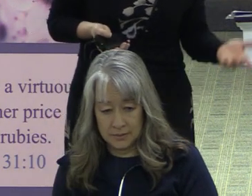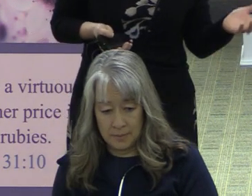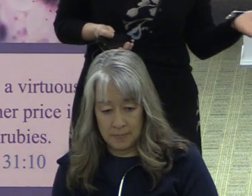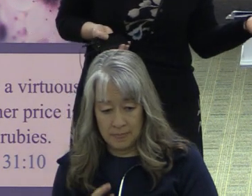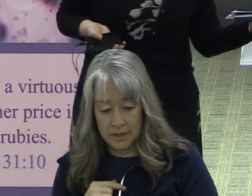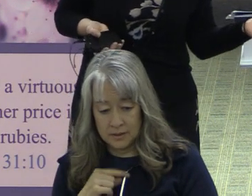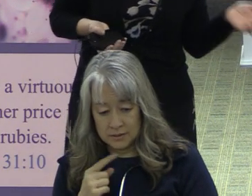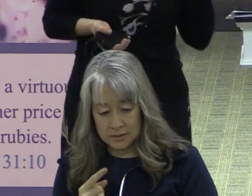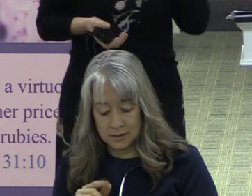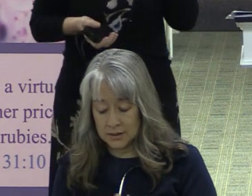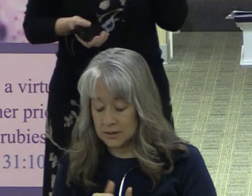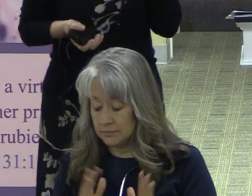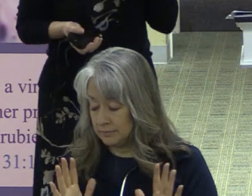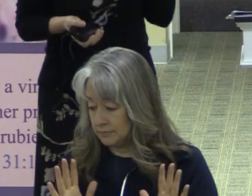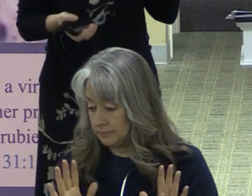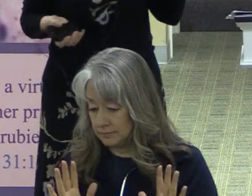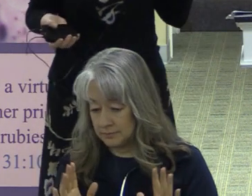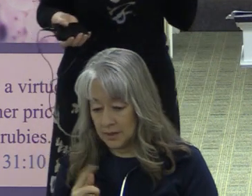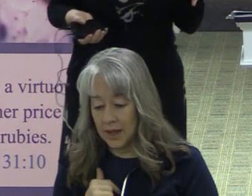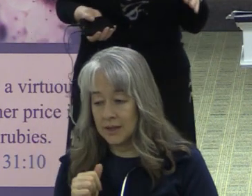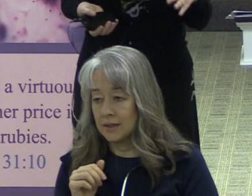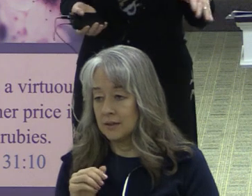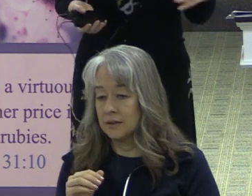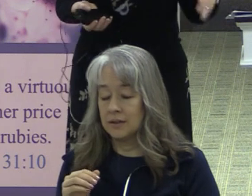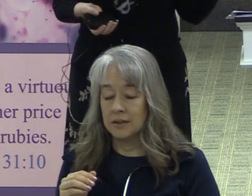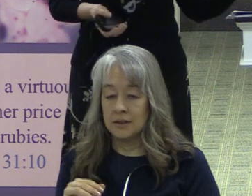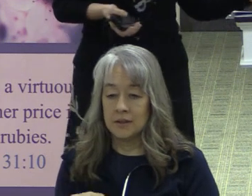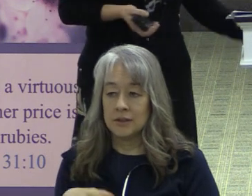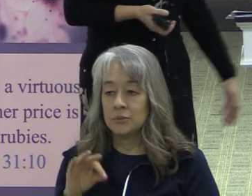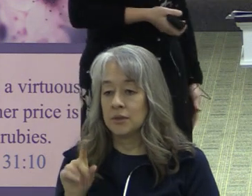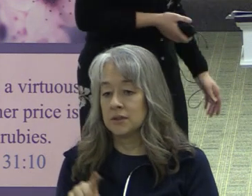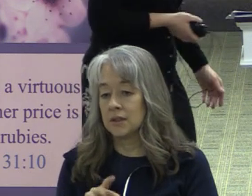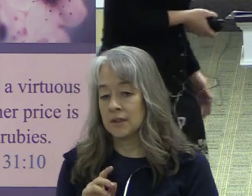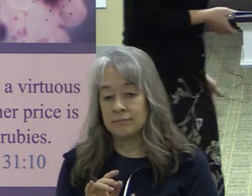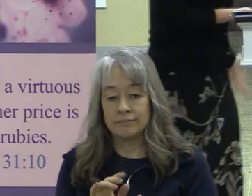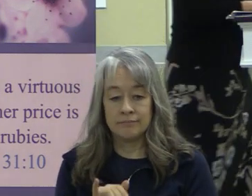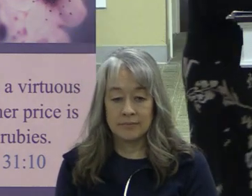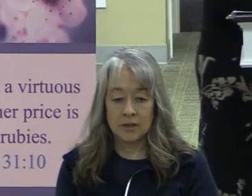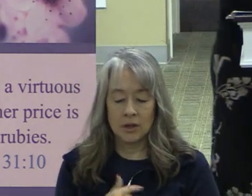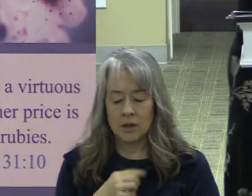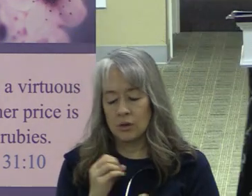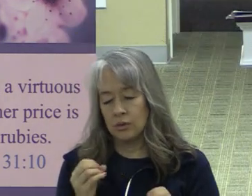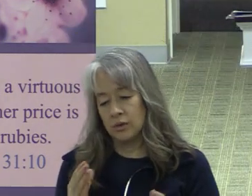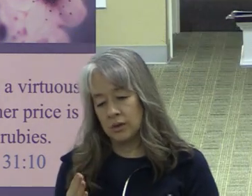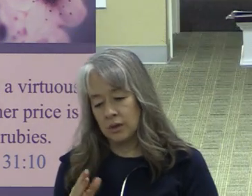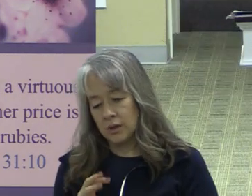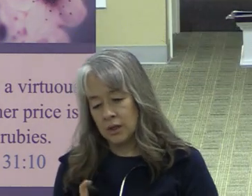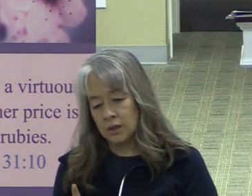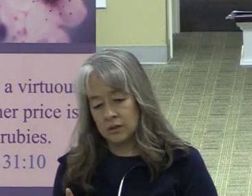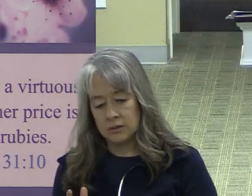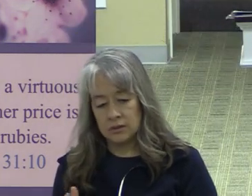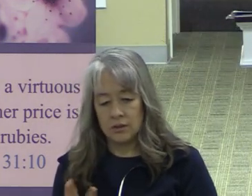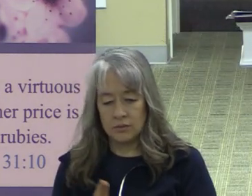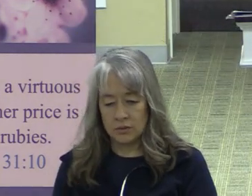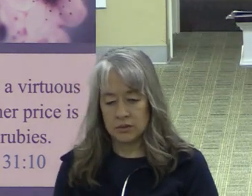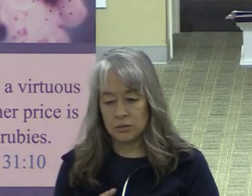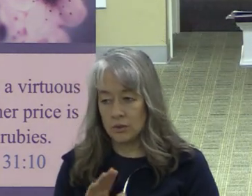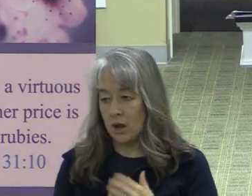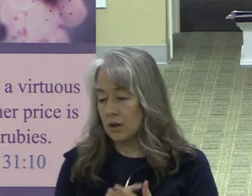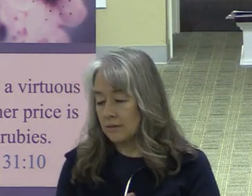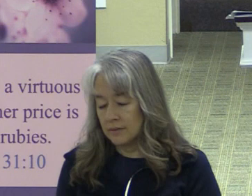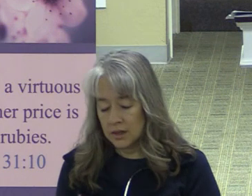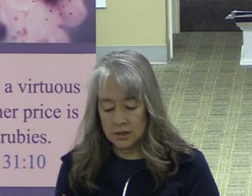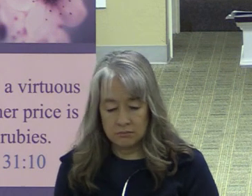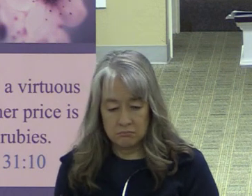And I said, that's it. You know, and I can super spiritualize that. I can say, oh, well, of course, you know, we're all going to